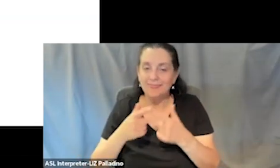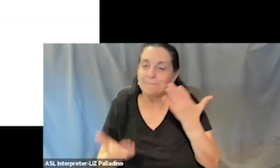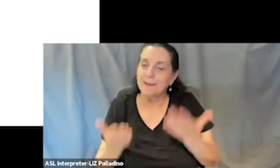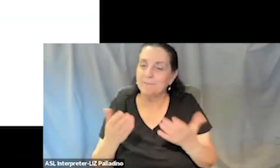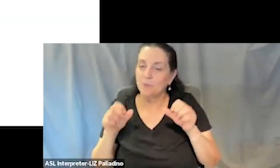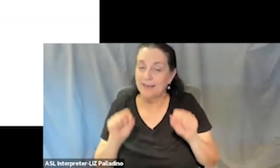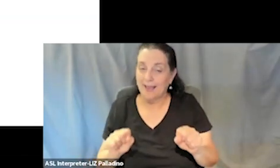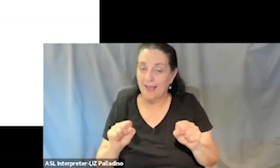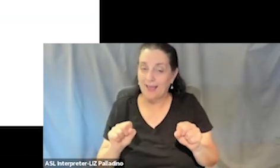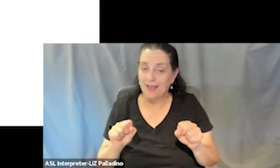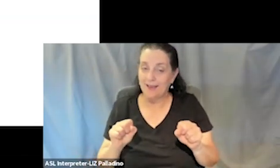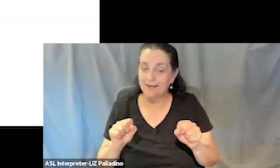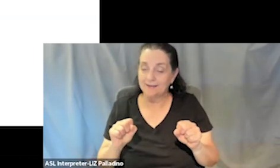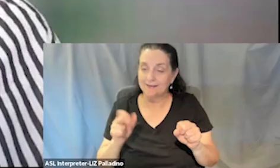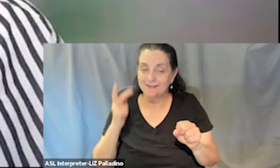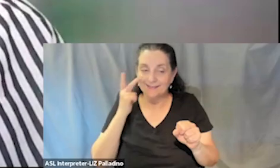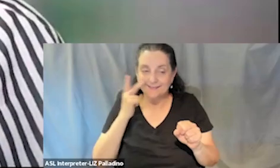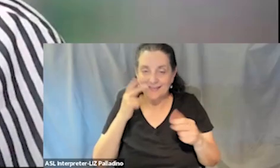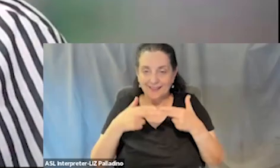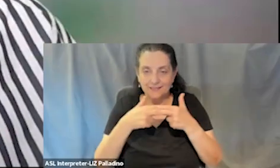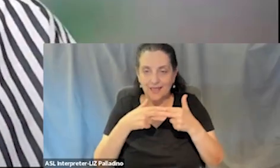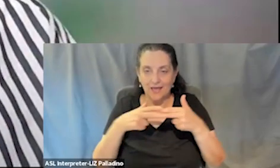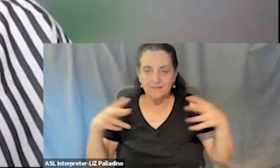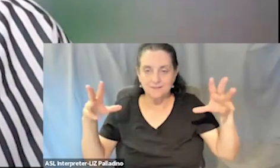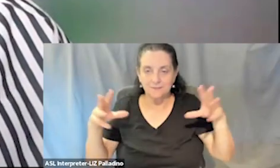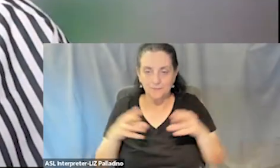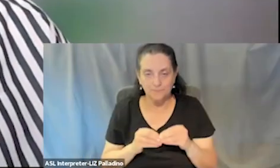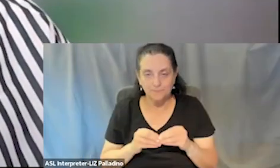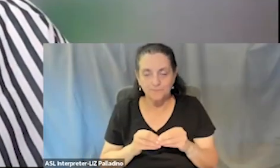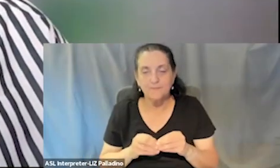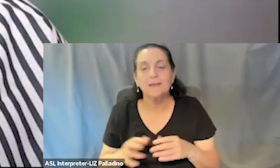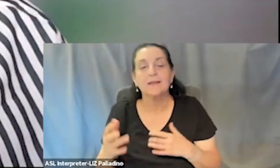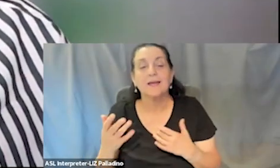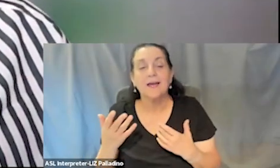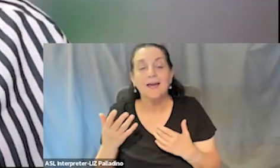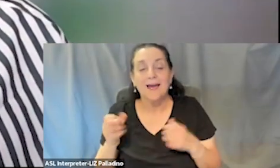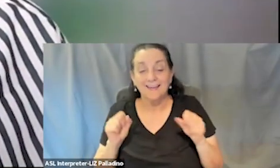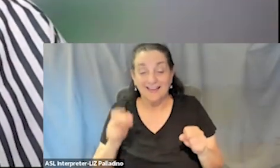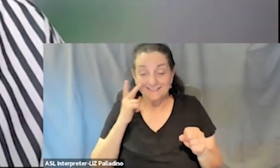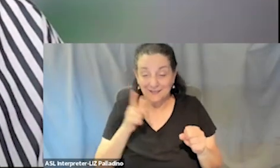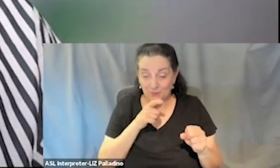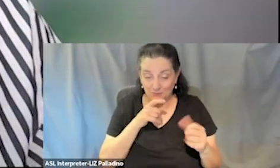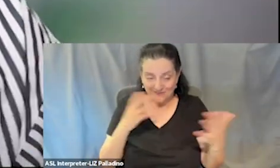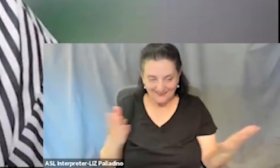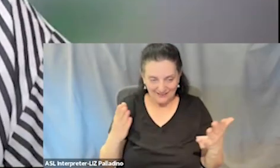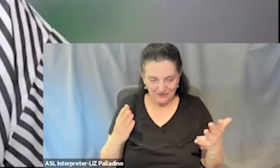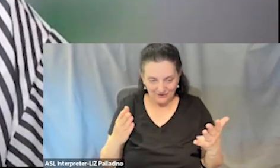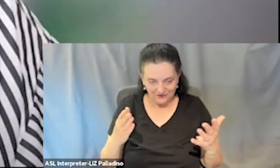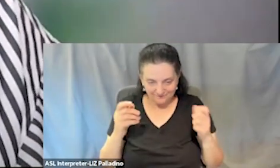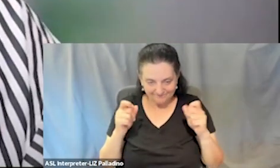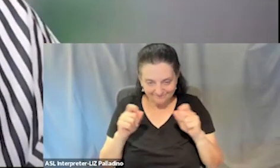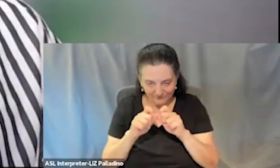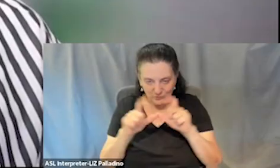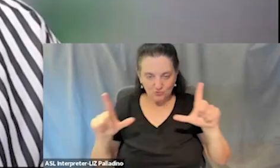we should take the slides down. I can see those who are on screen and we